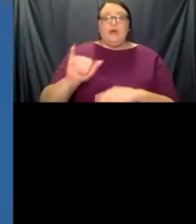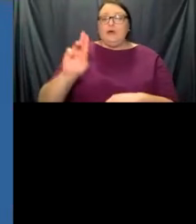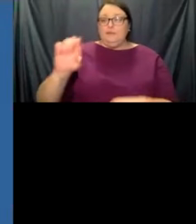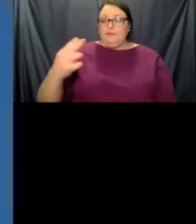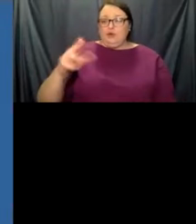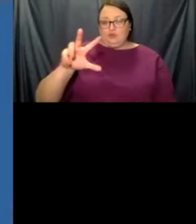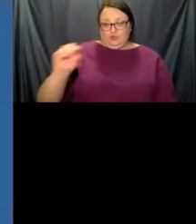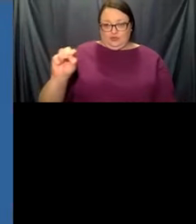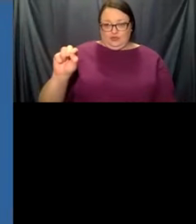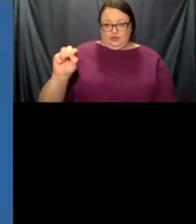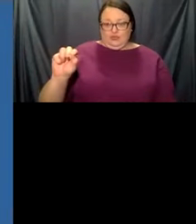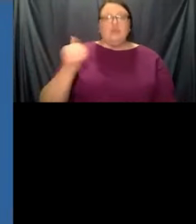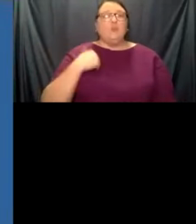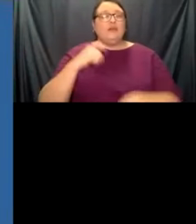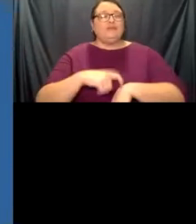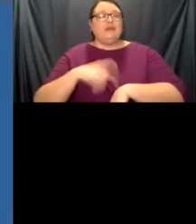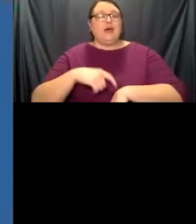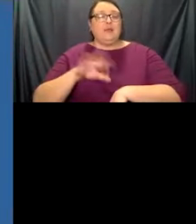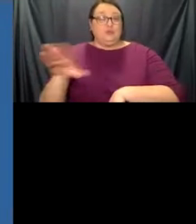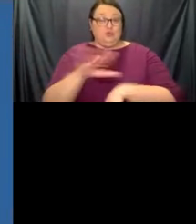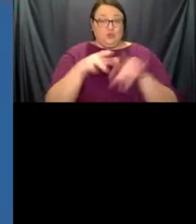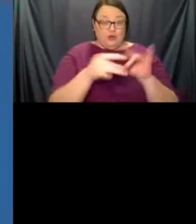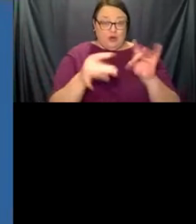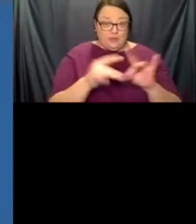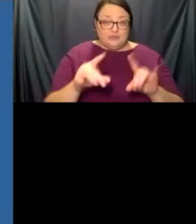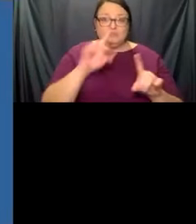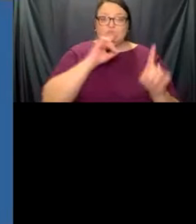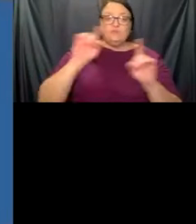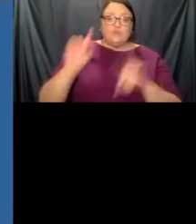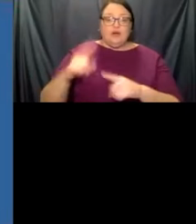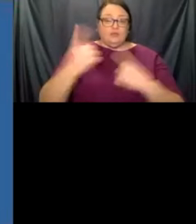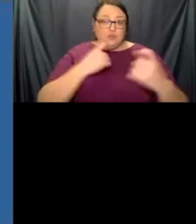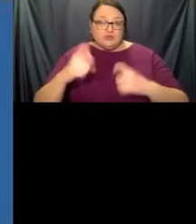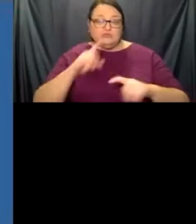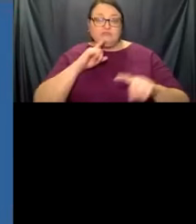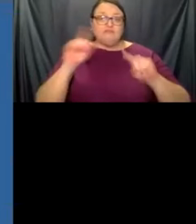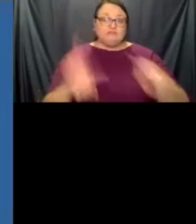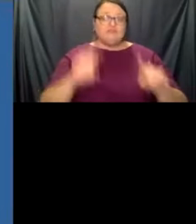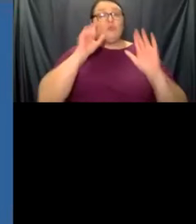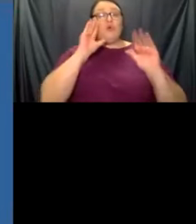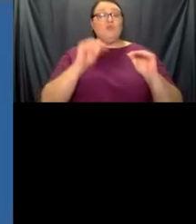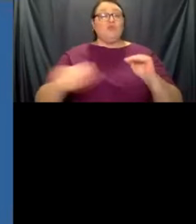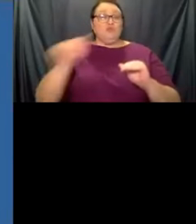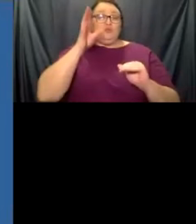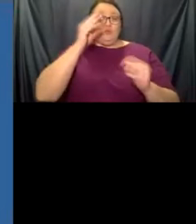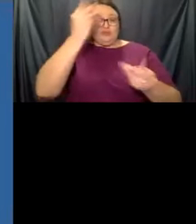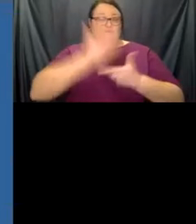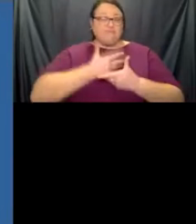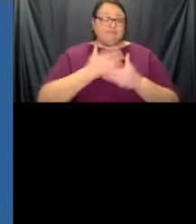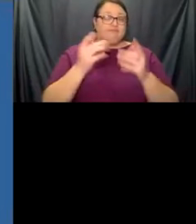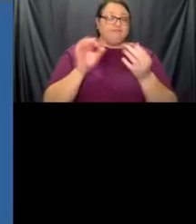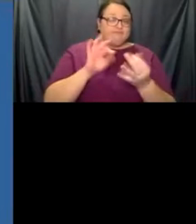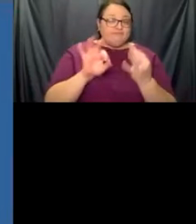That gives us some time to respond to your comments and your questions, and hopefully we'll hear from you. So I'll give you a